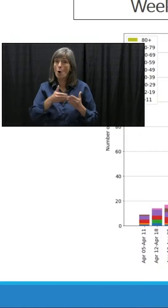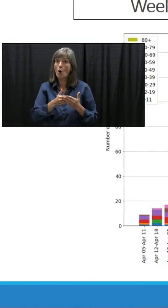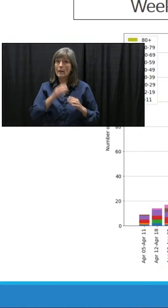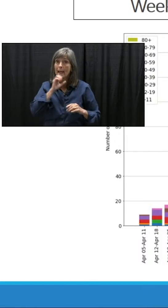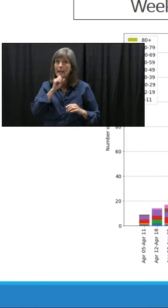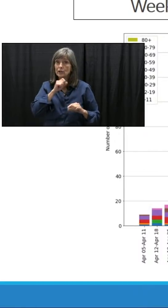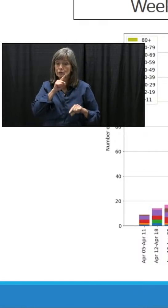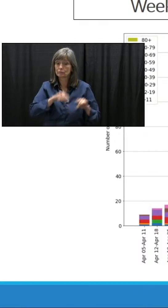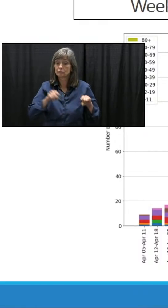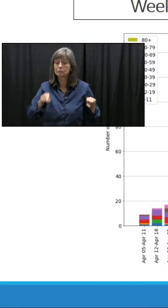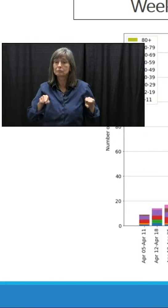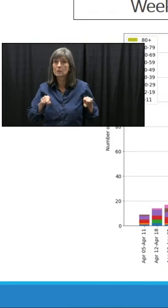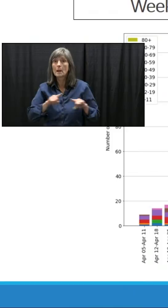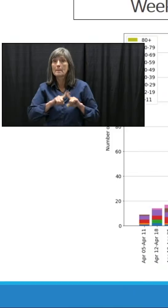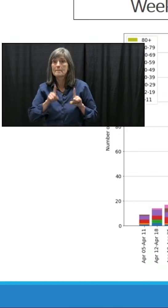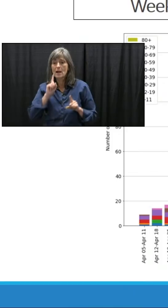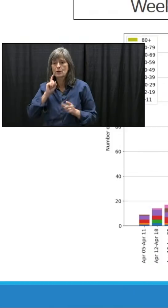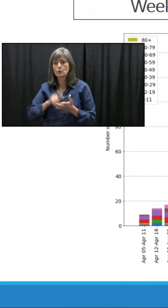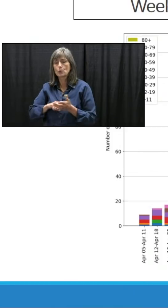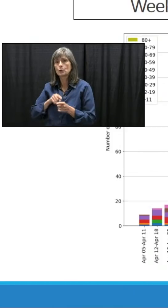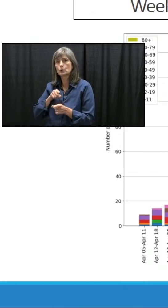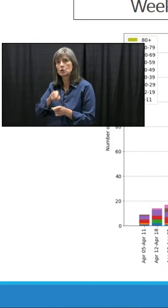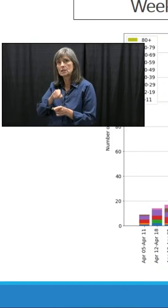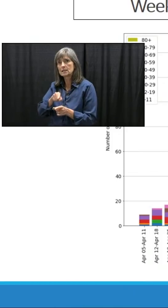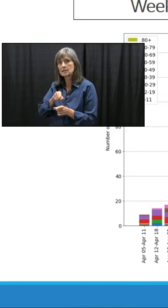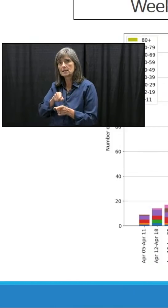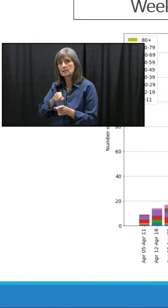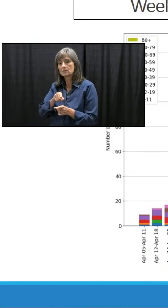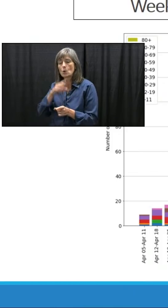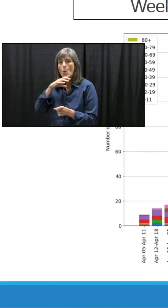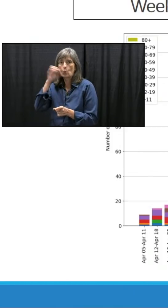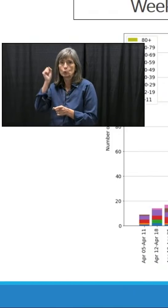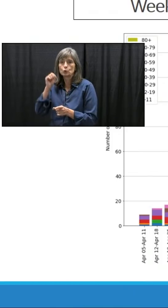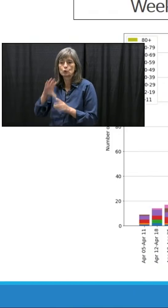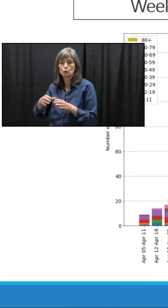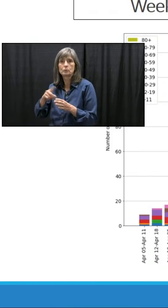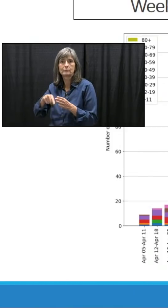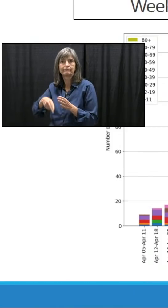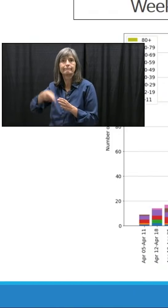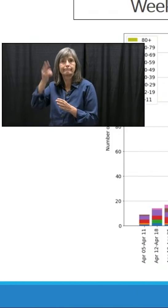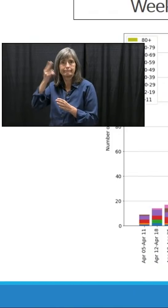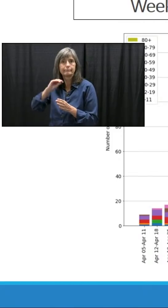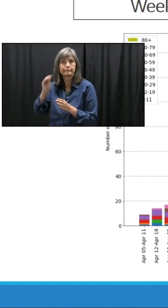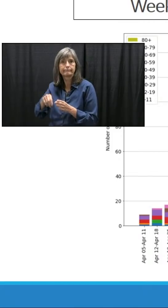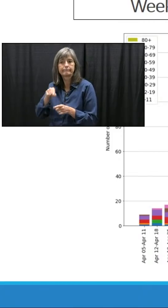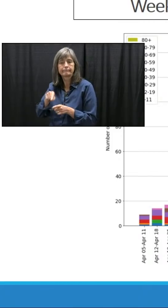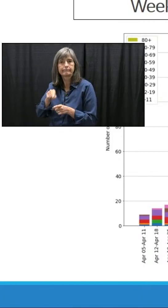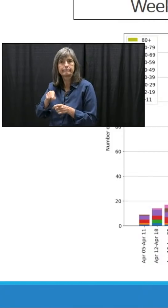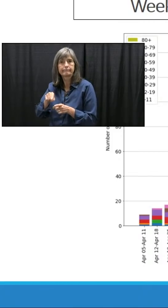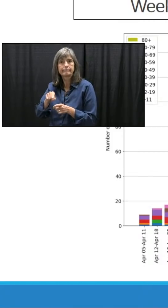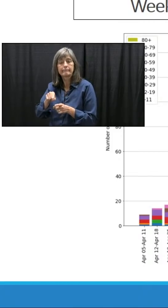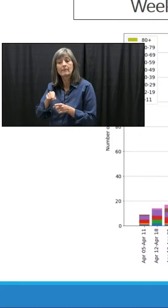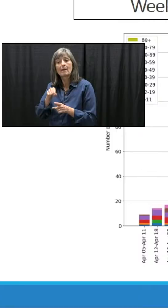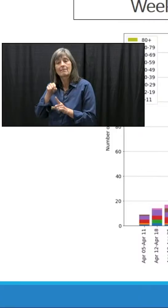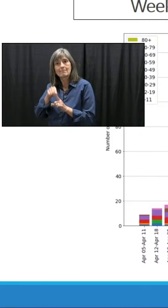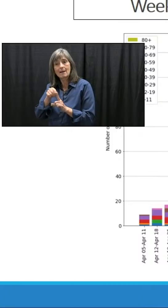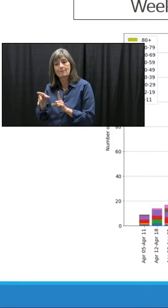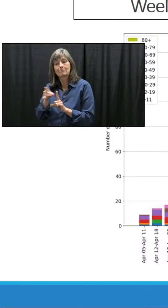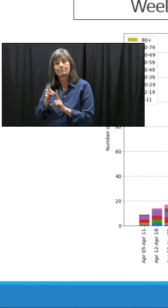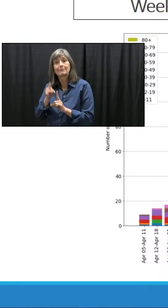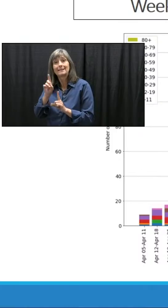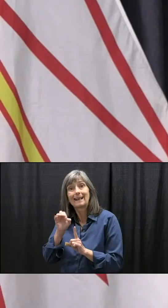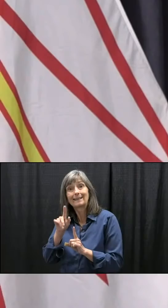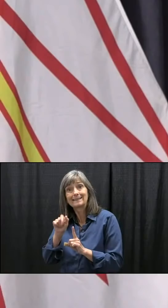substantial portion of individuals that were older individuals that are getting the Delta variant, often